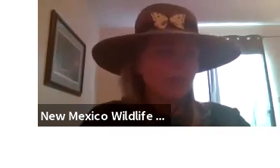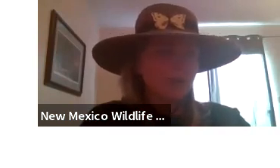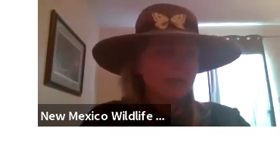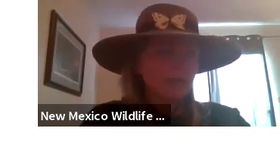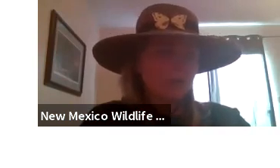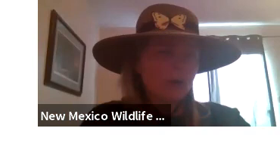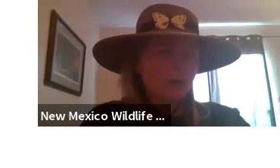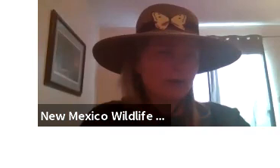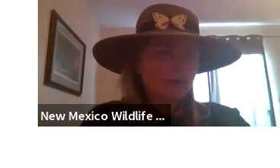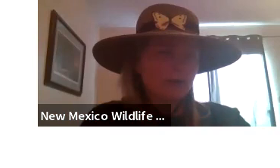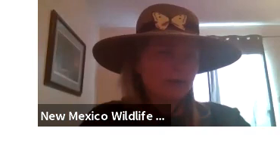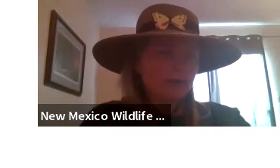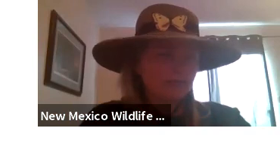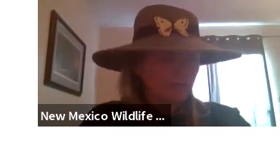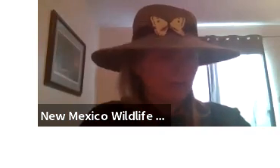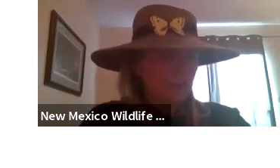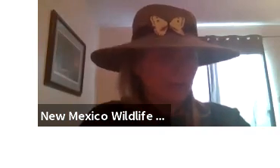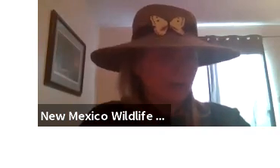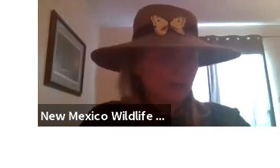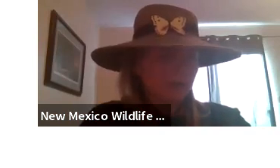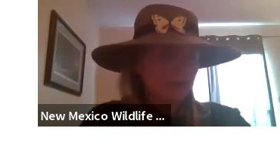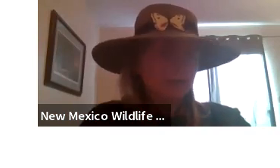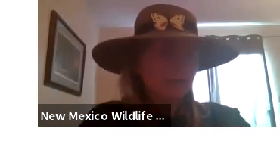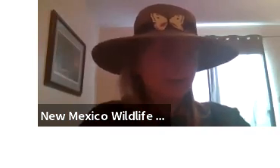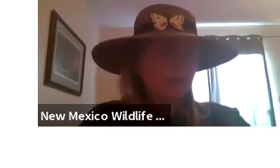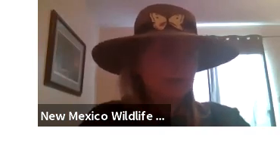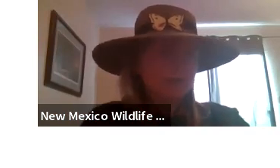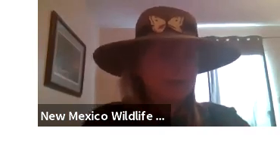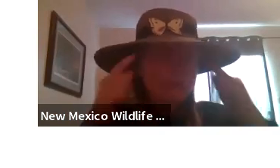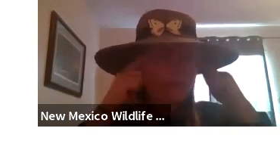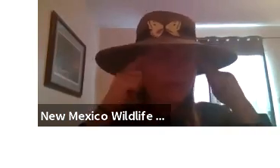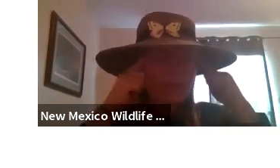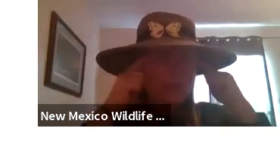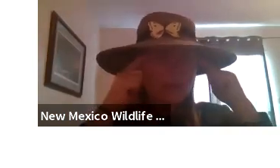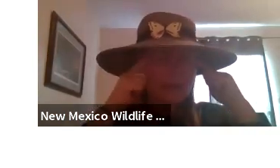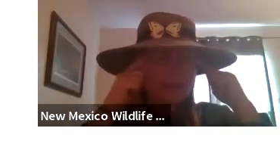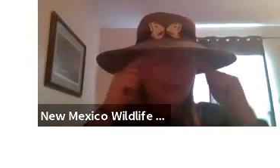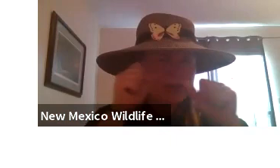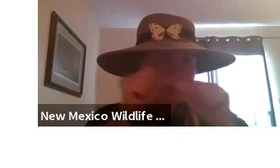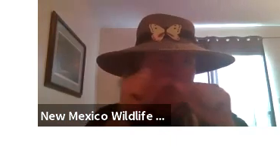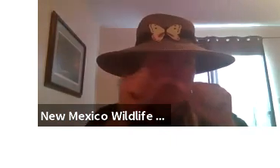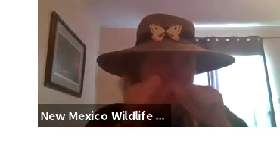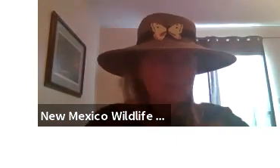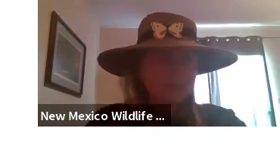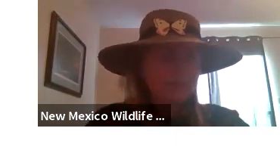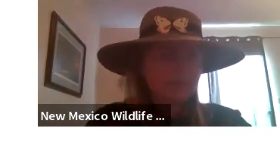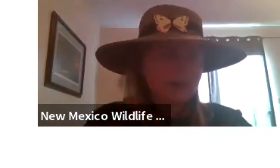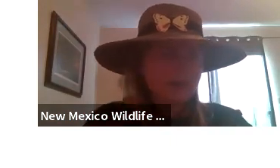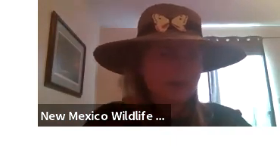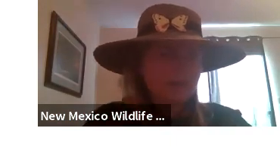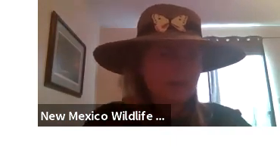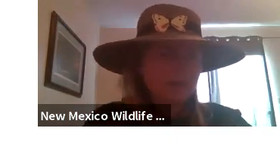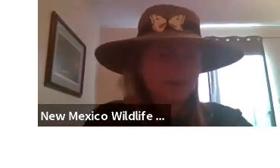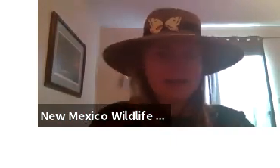few stories before. Do you remember? See if you can remember. Think. Can you remember how we sign